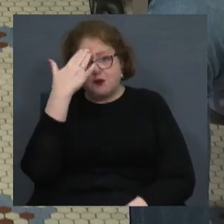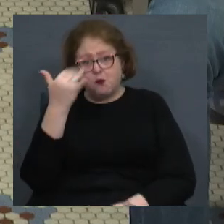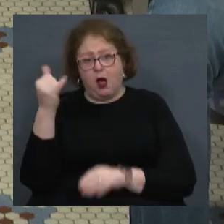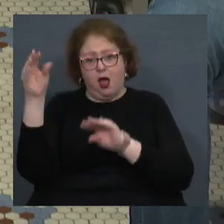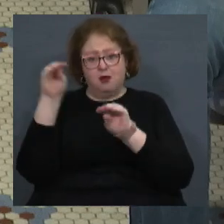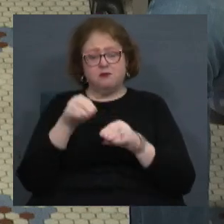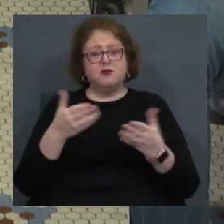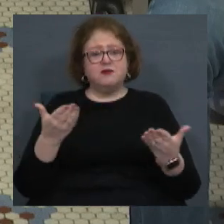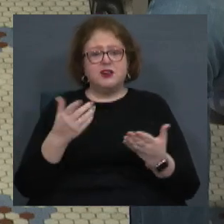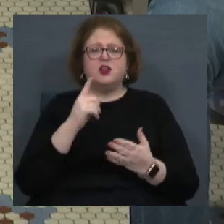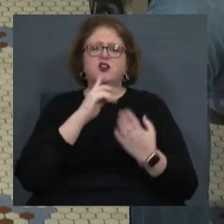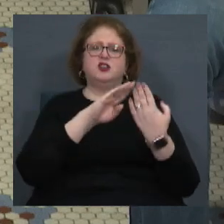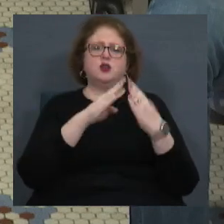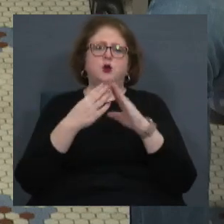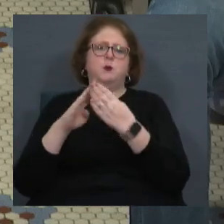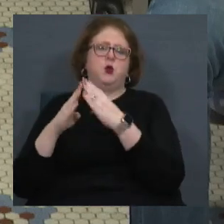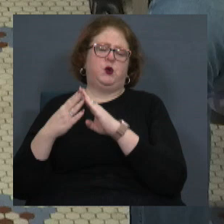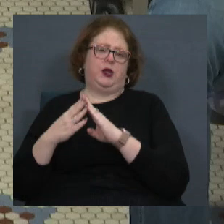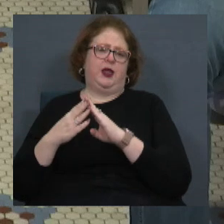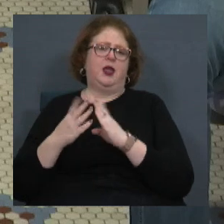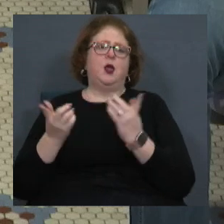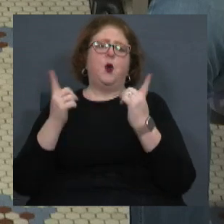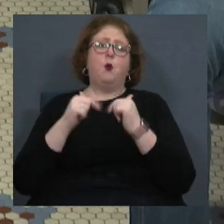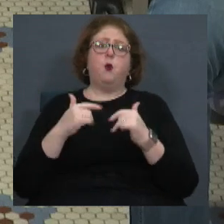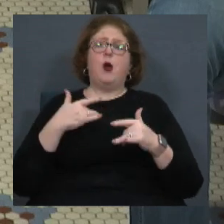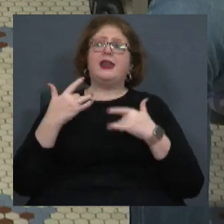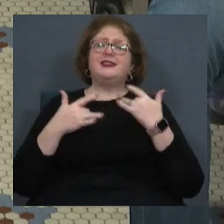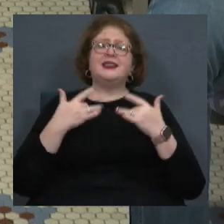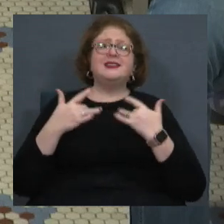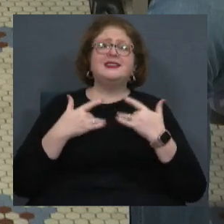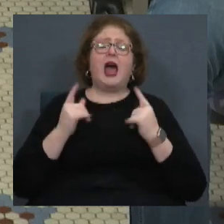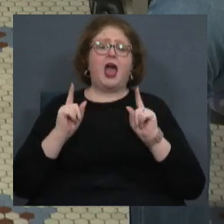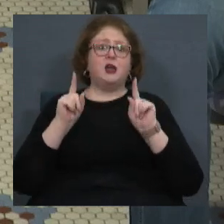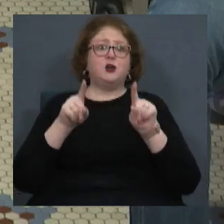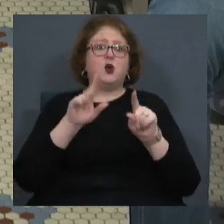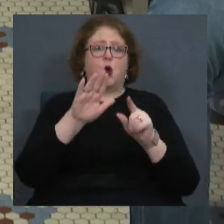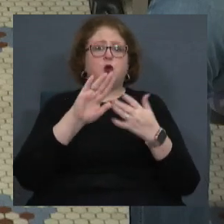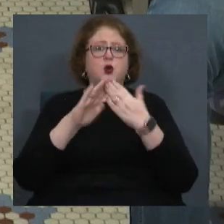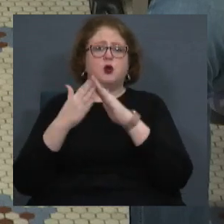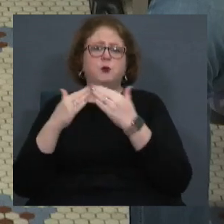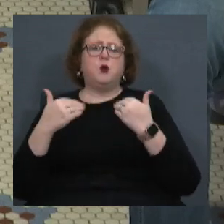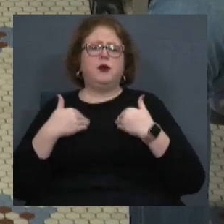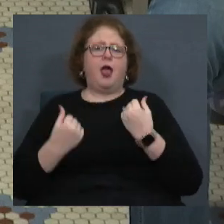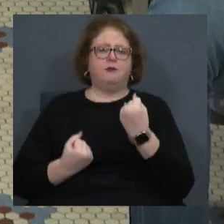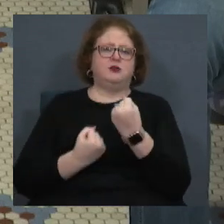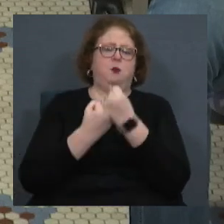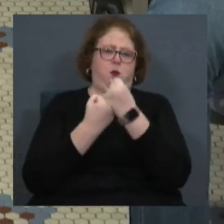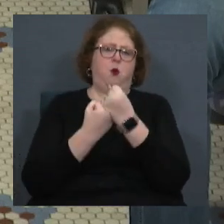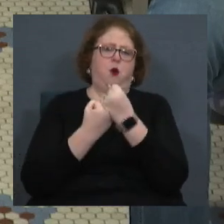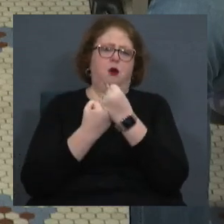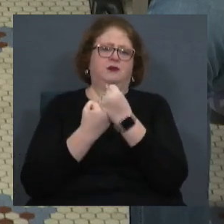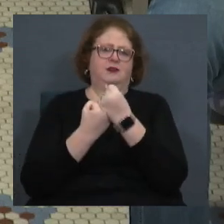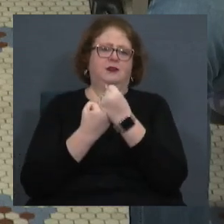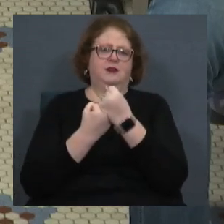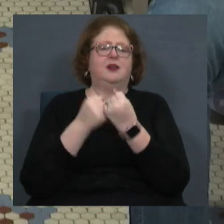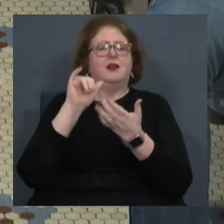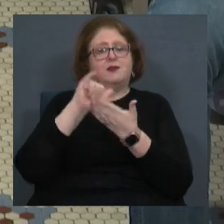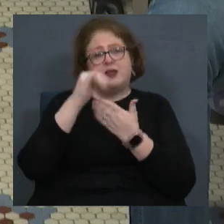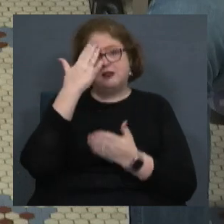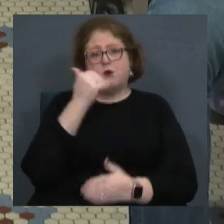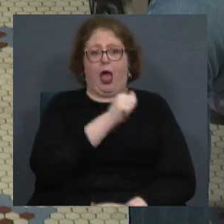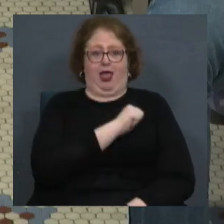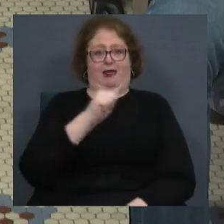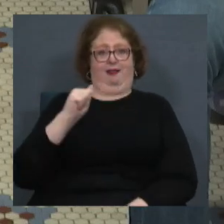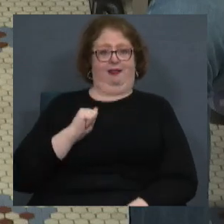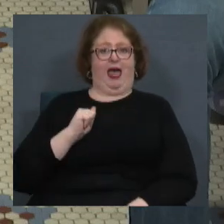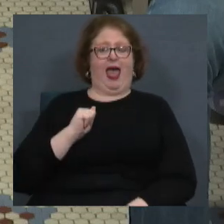exciting things to do wherever you are is to have the support of the community that you're working with. And that was what made Atlanta a joy. That's